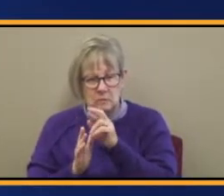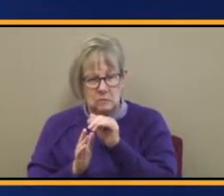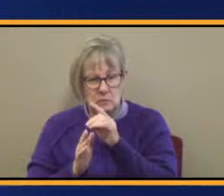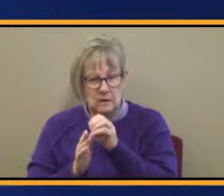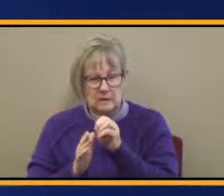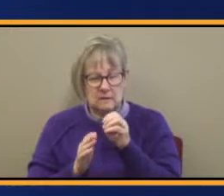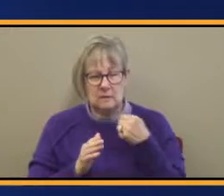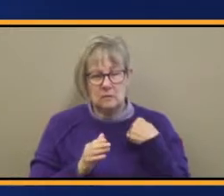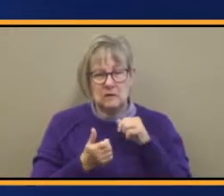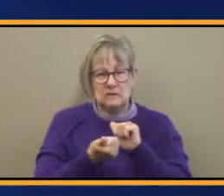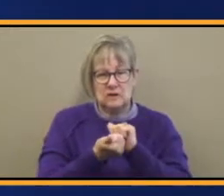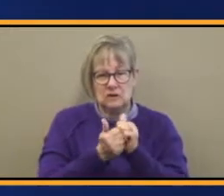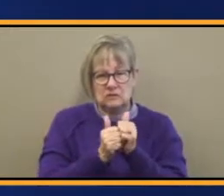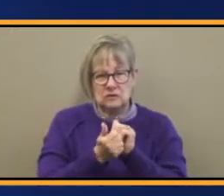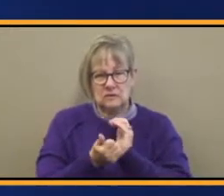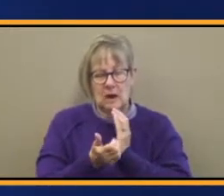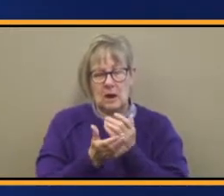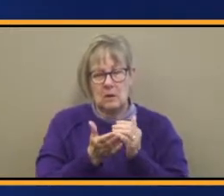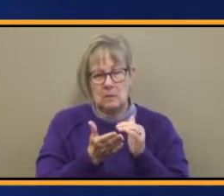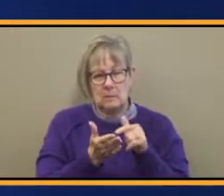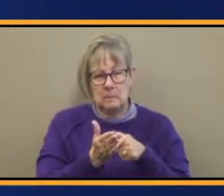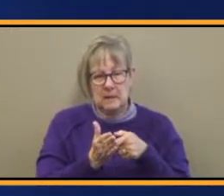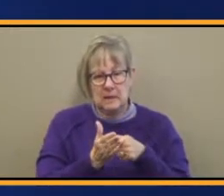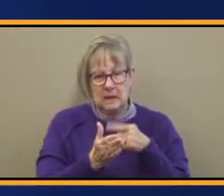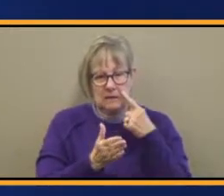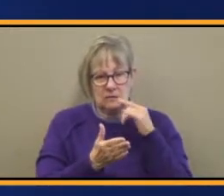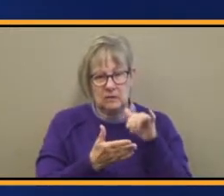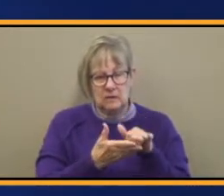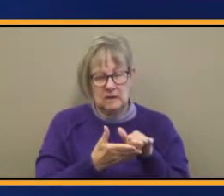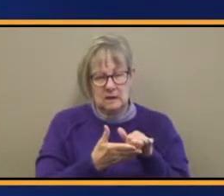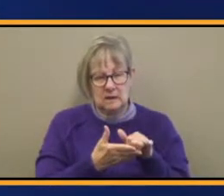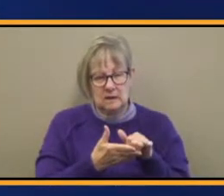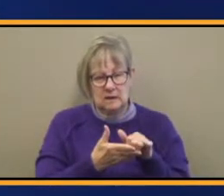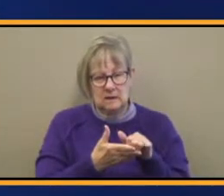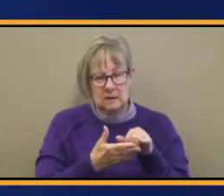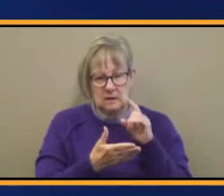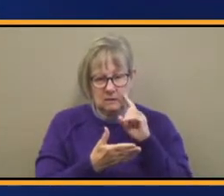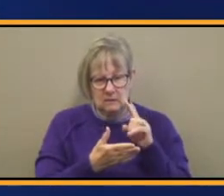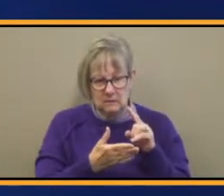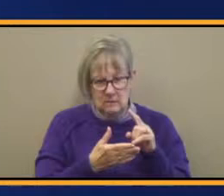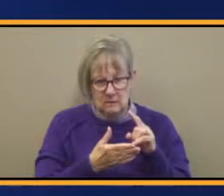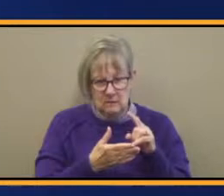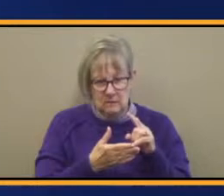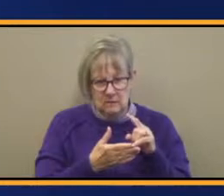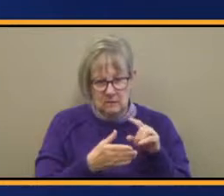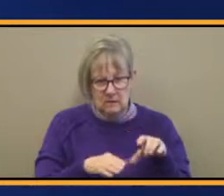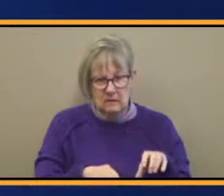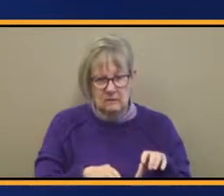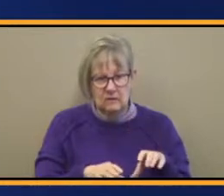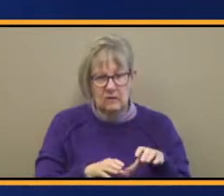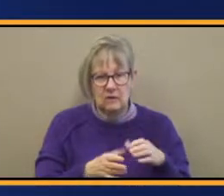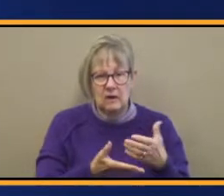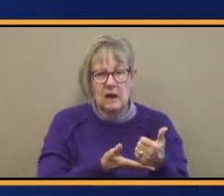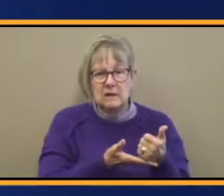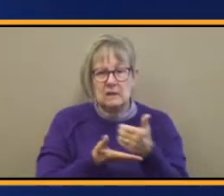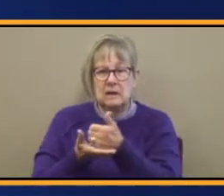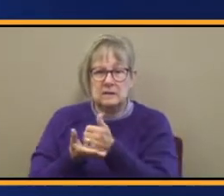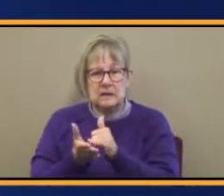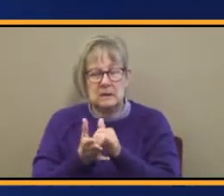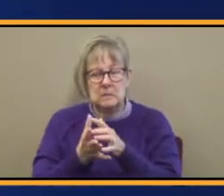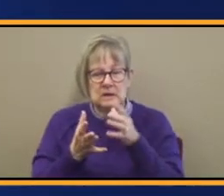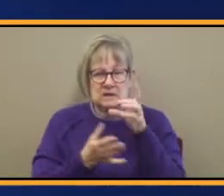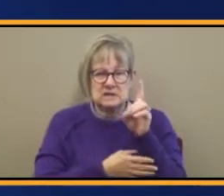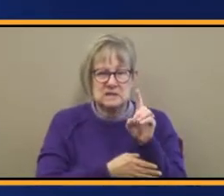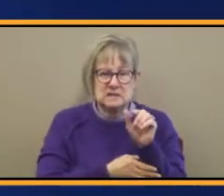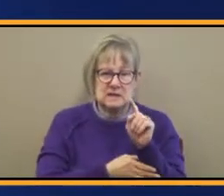adjust our billing for that, for taking that much data. So we